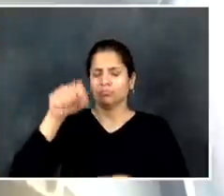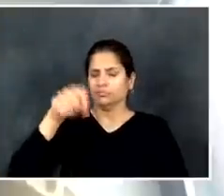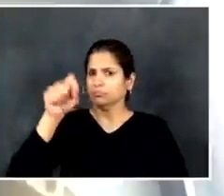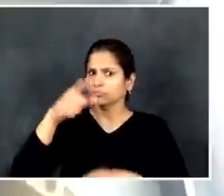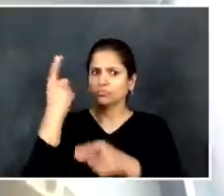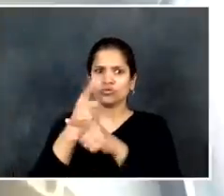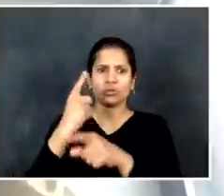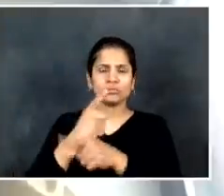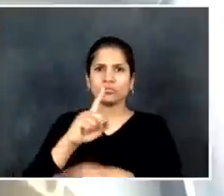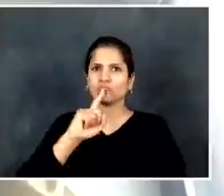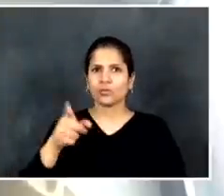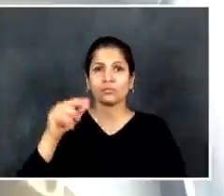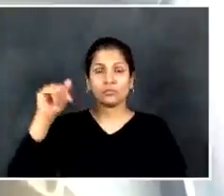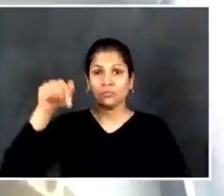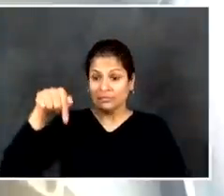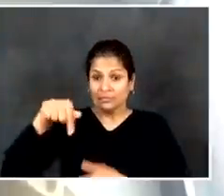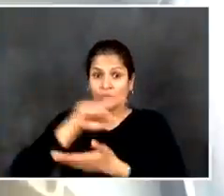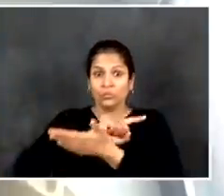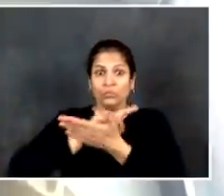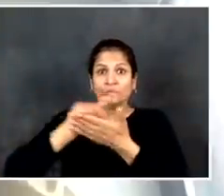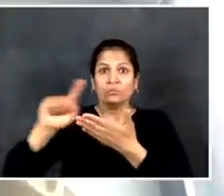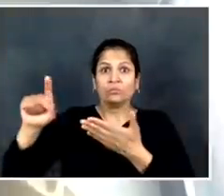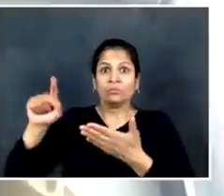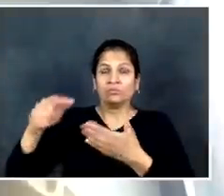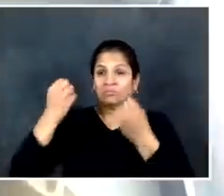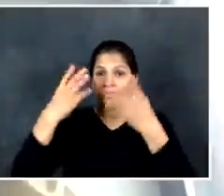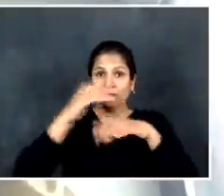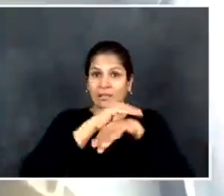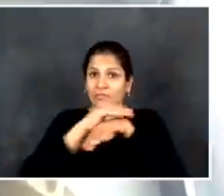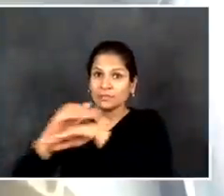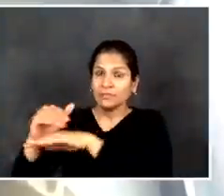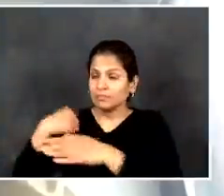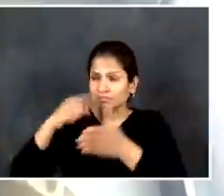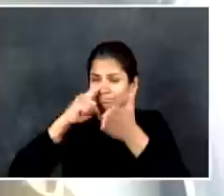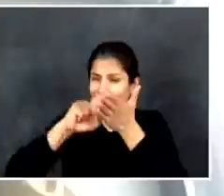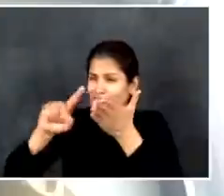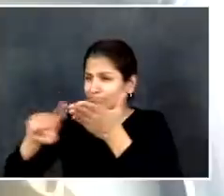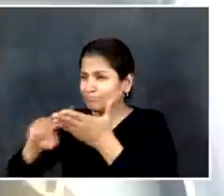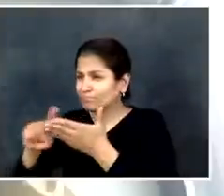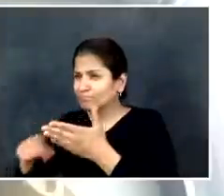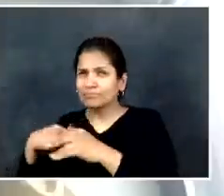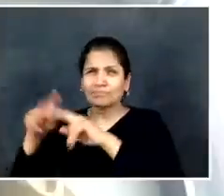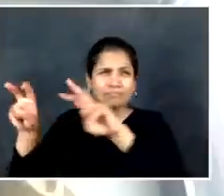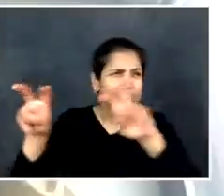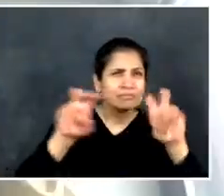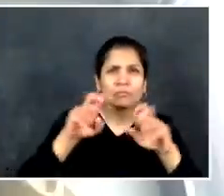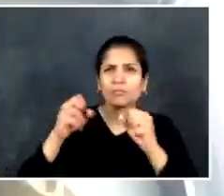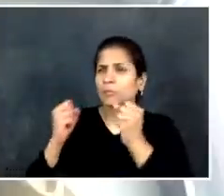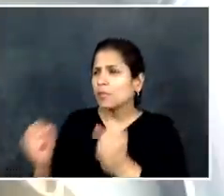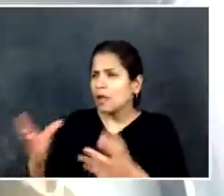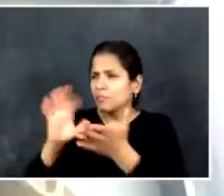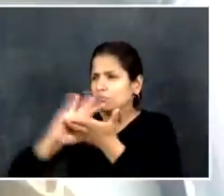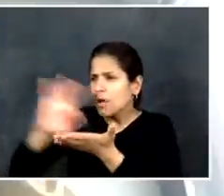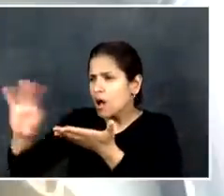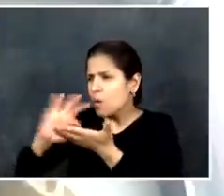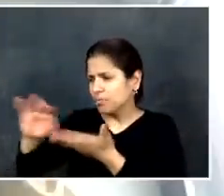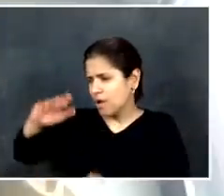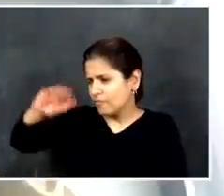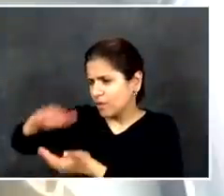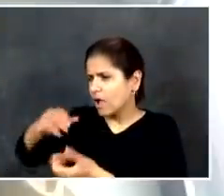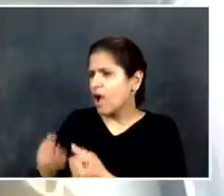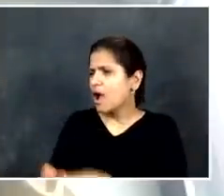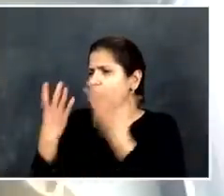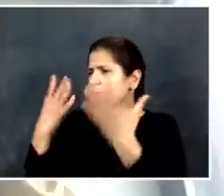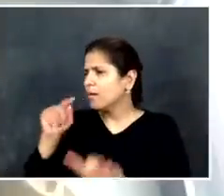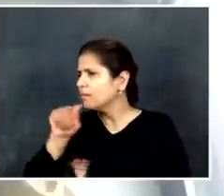ventilators at every one of our 11 hospitals. And it would be the first thing I would do in the morning. Everything was about making sure that we wouldn't run out